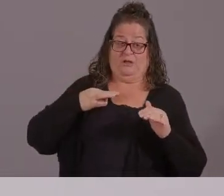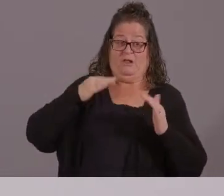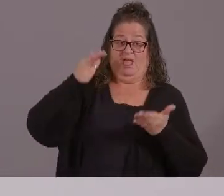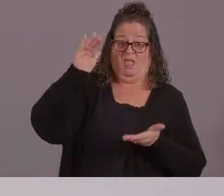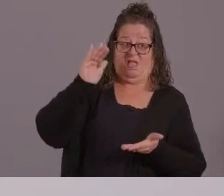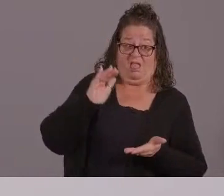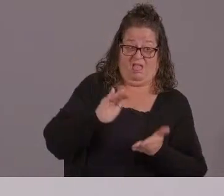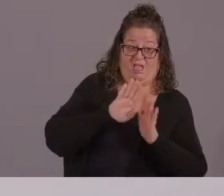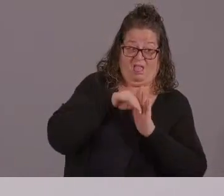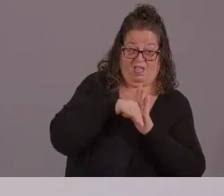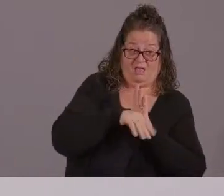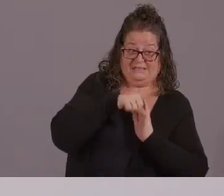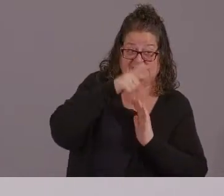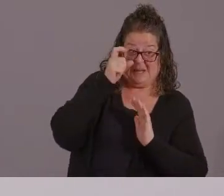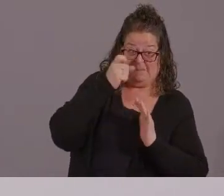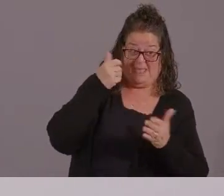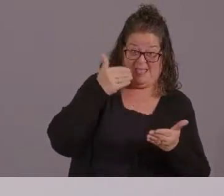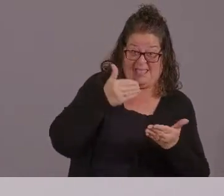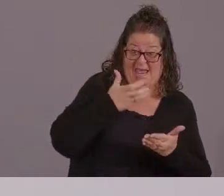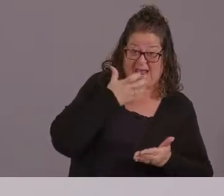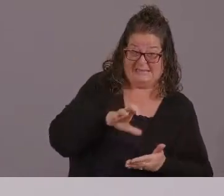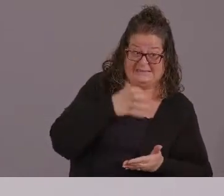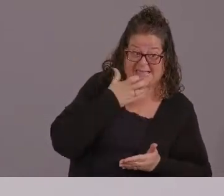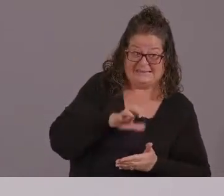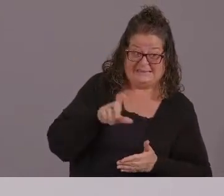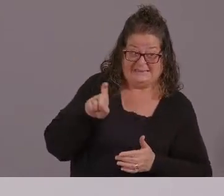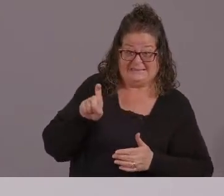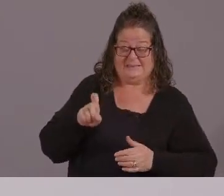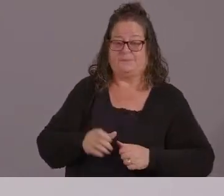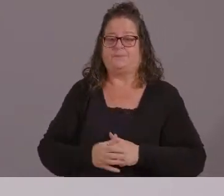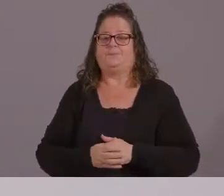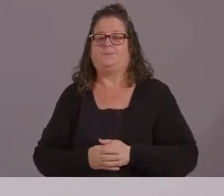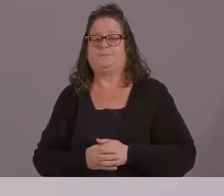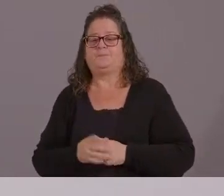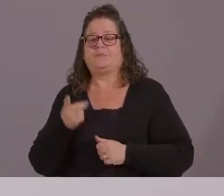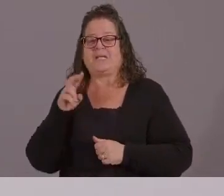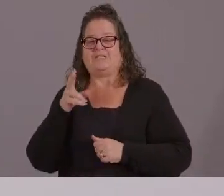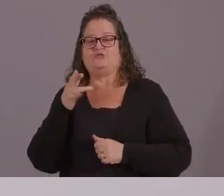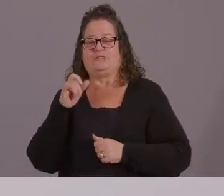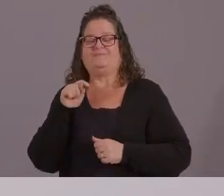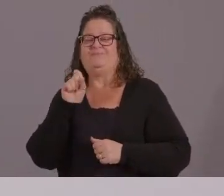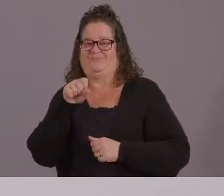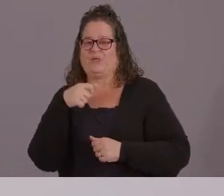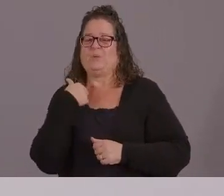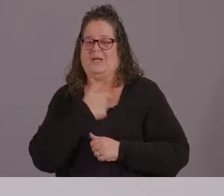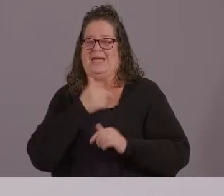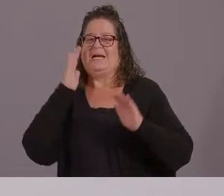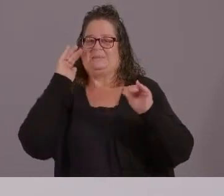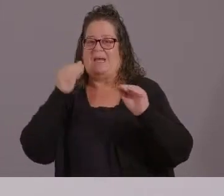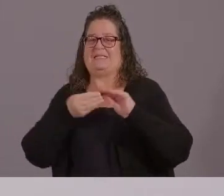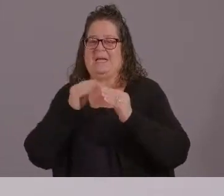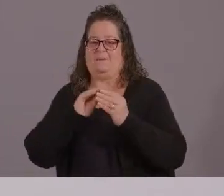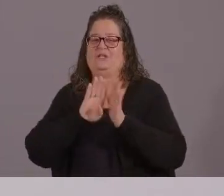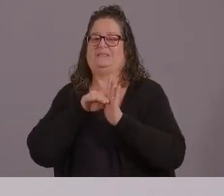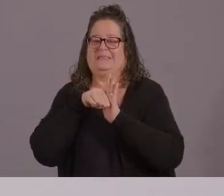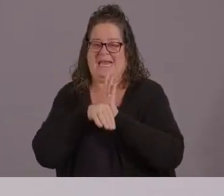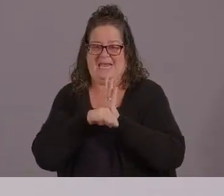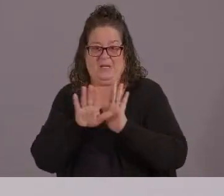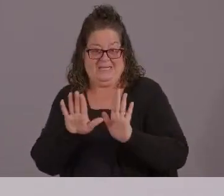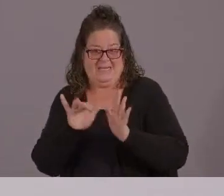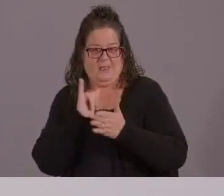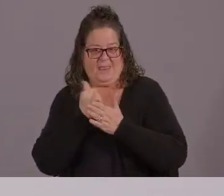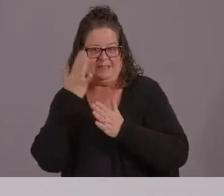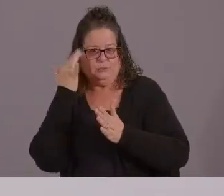hotter. So we would anticipate seeing a drop off. That's why we're trying to move all of the sites indoors to